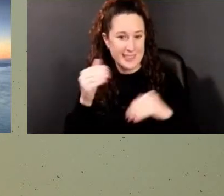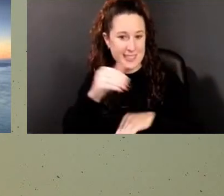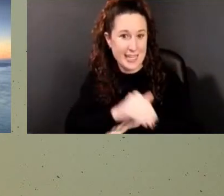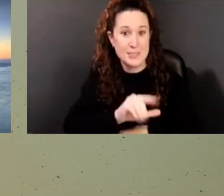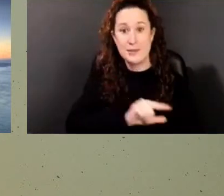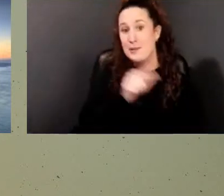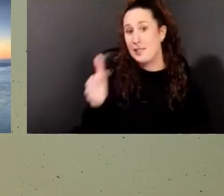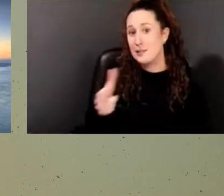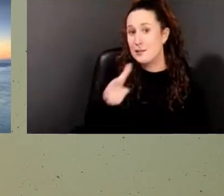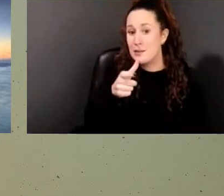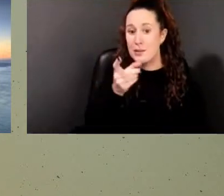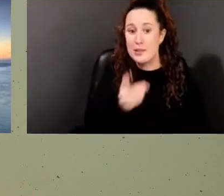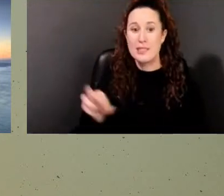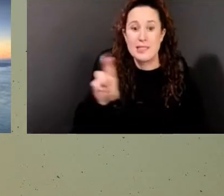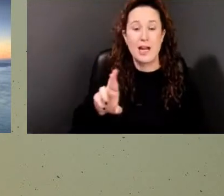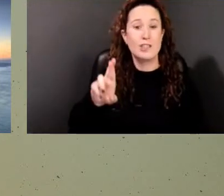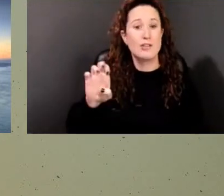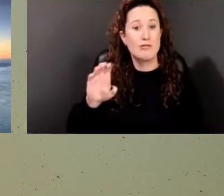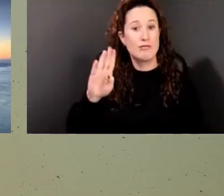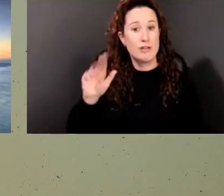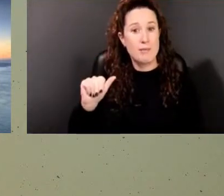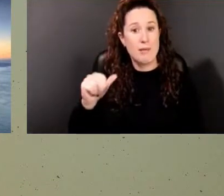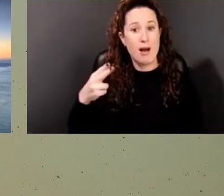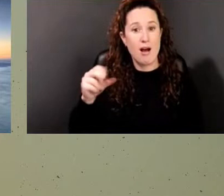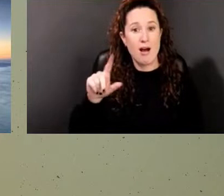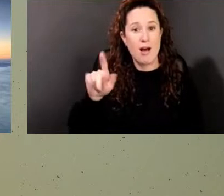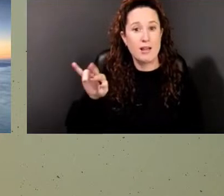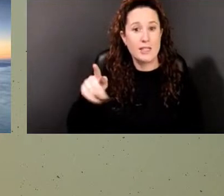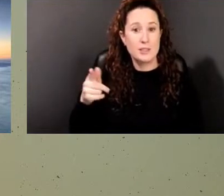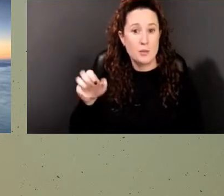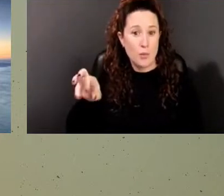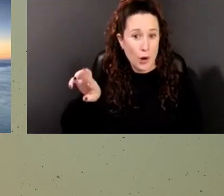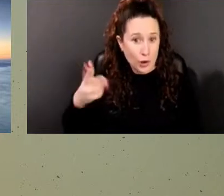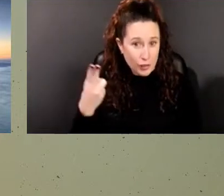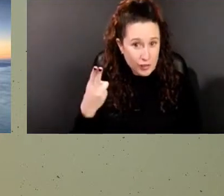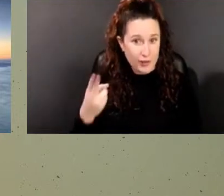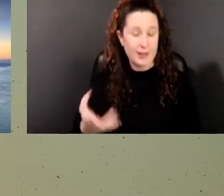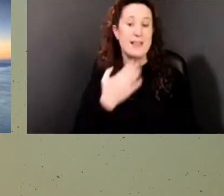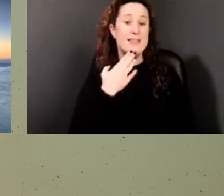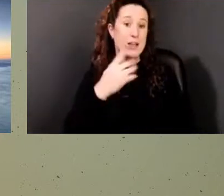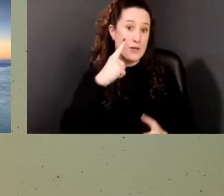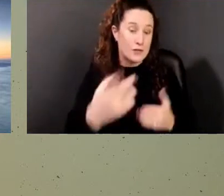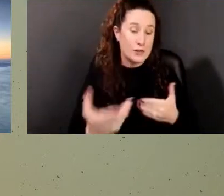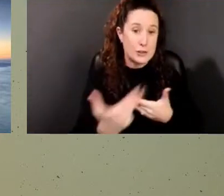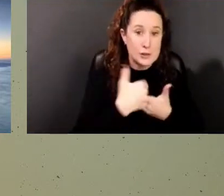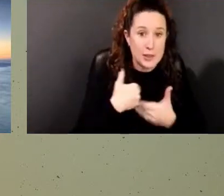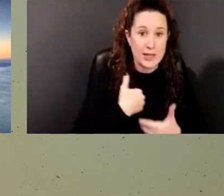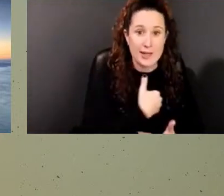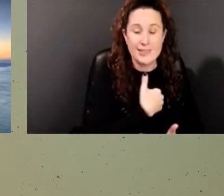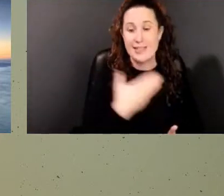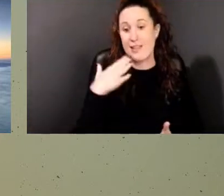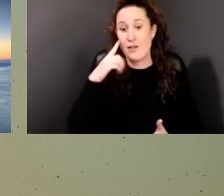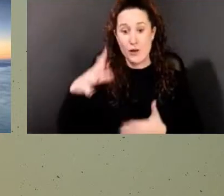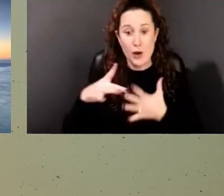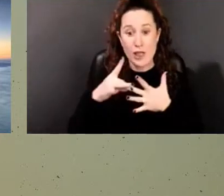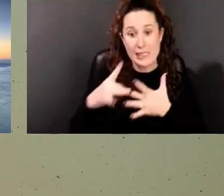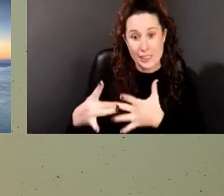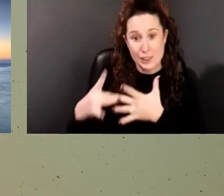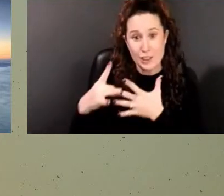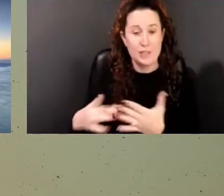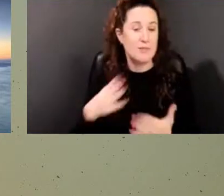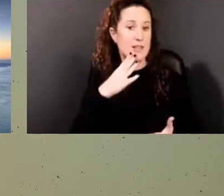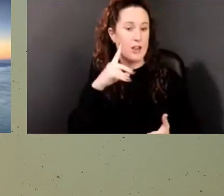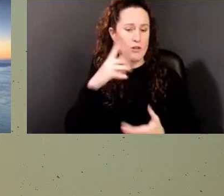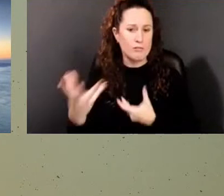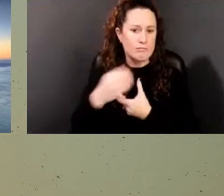Rita Hollingsworth. Thank you for joining us. Thank you for your leadership. Thank you for bringing the historical